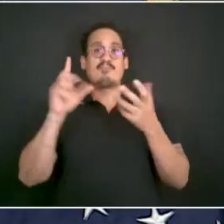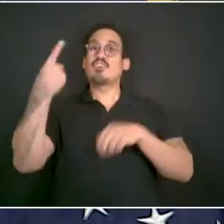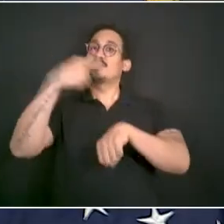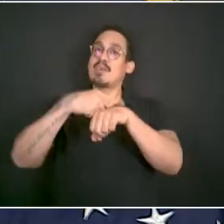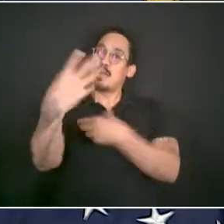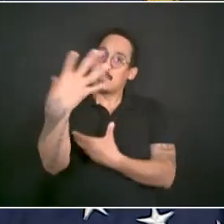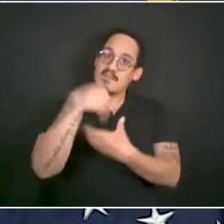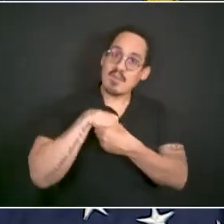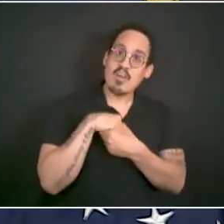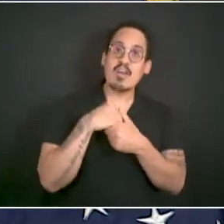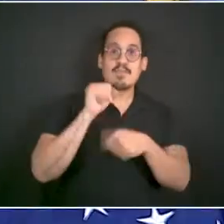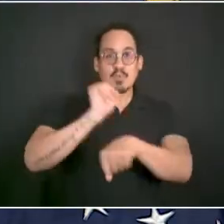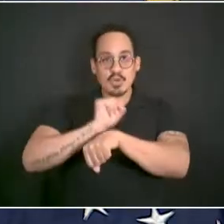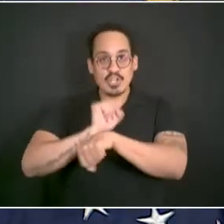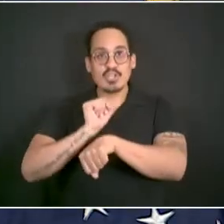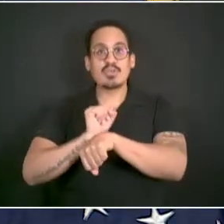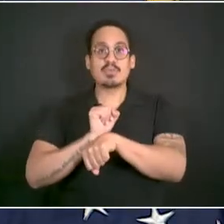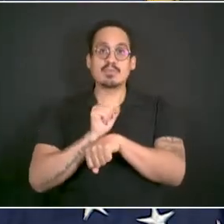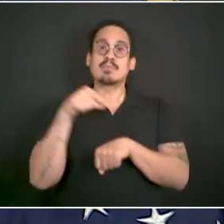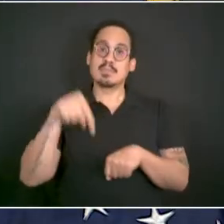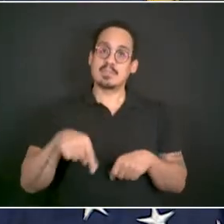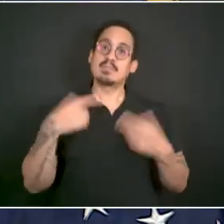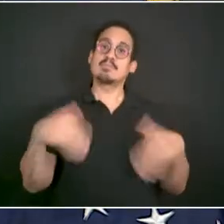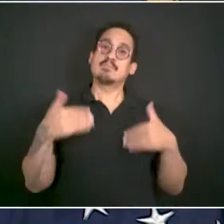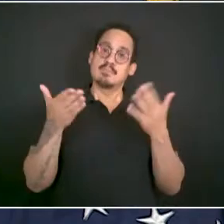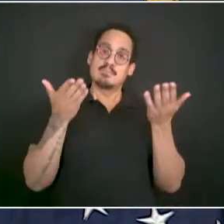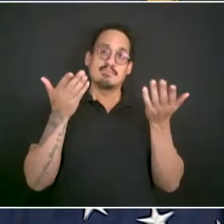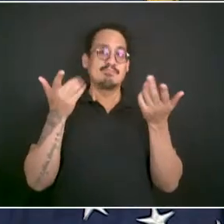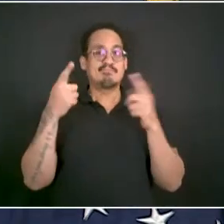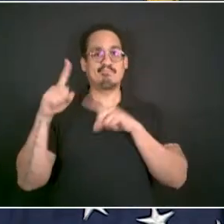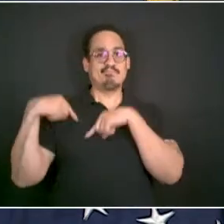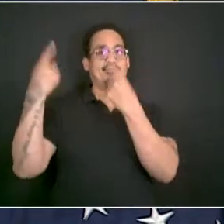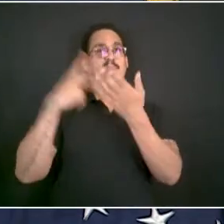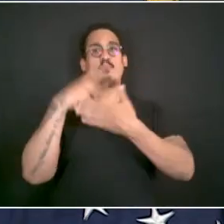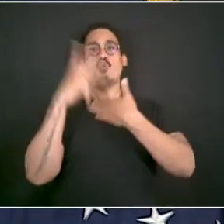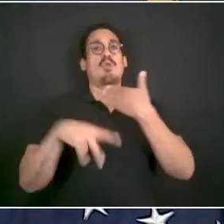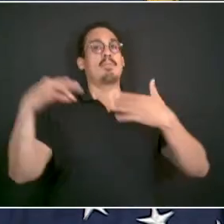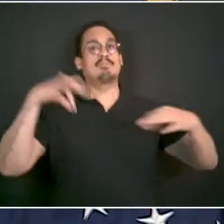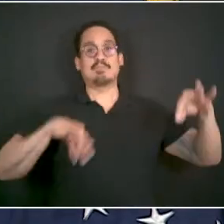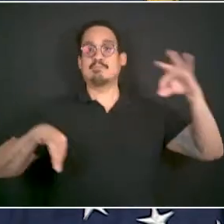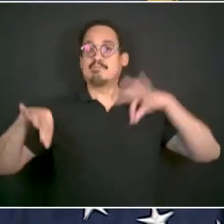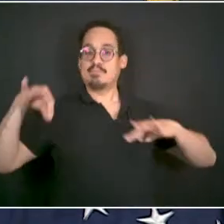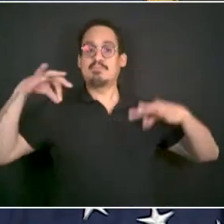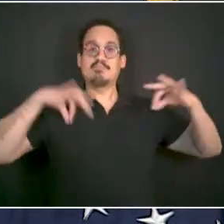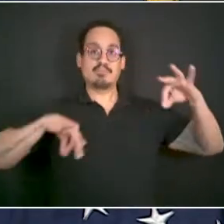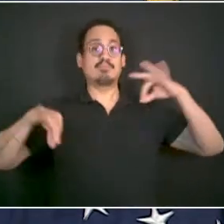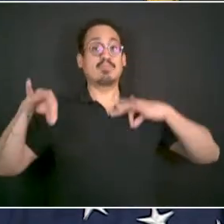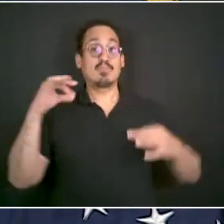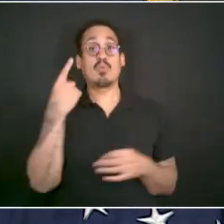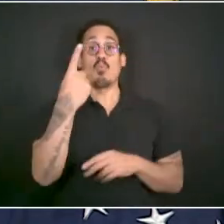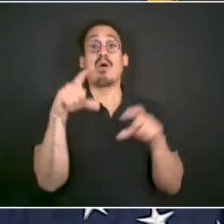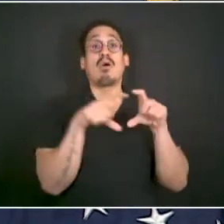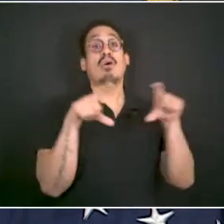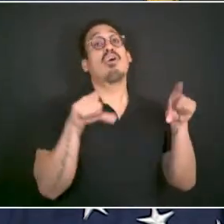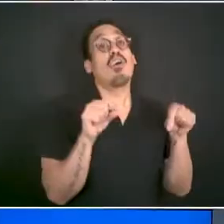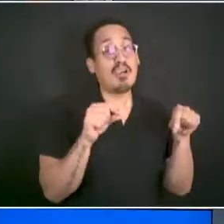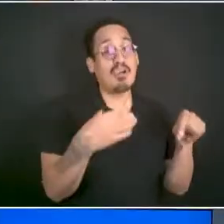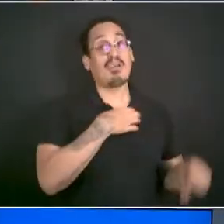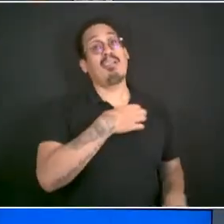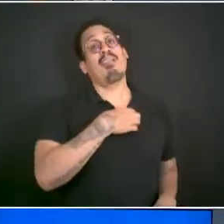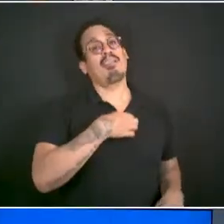city services. This has been a win-win program, and we should not allow the Omni cars to be a barrier. So we're going to look into that.